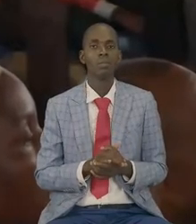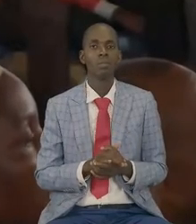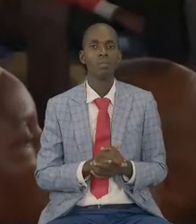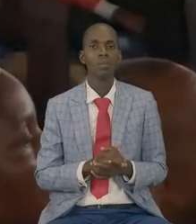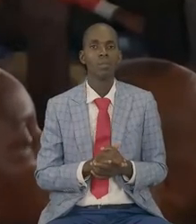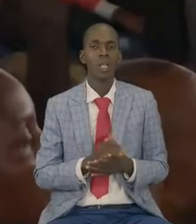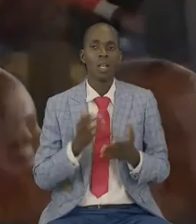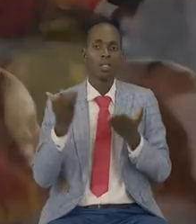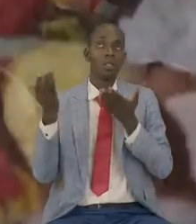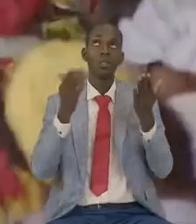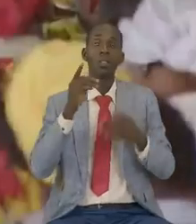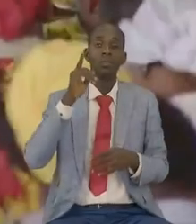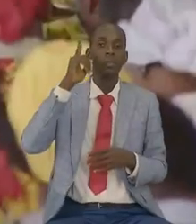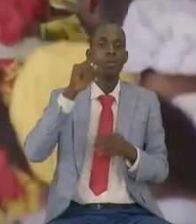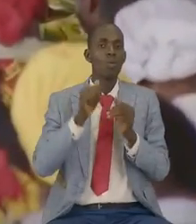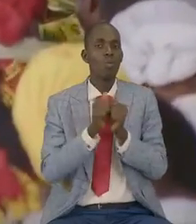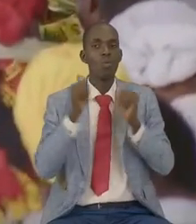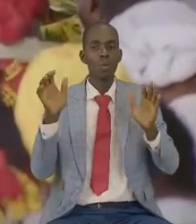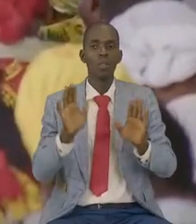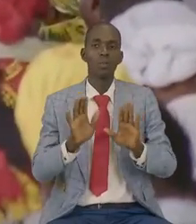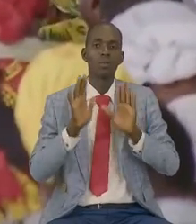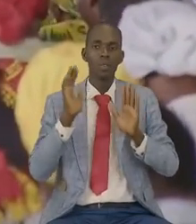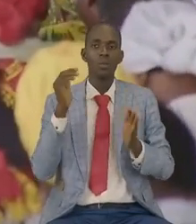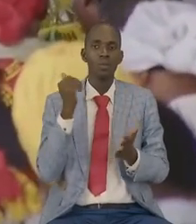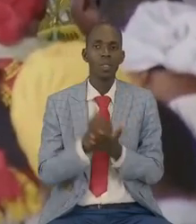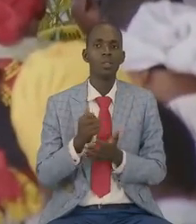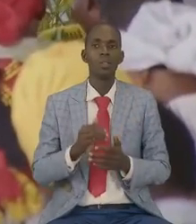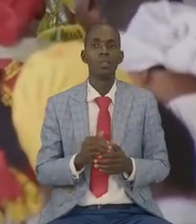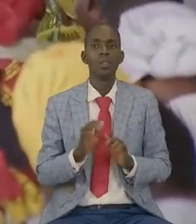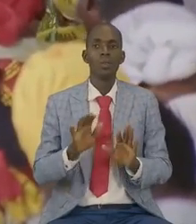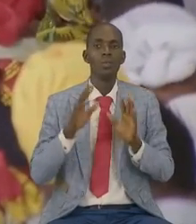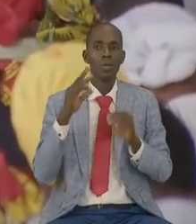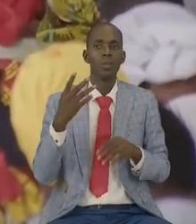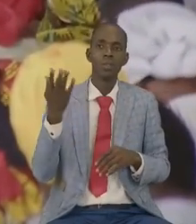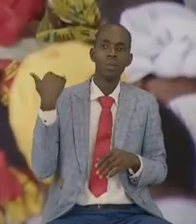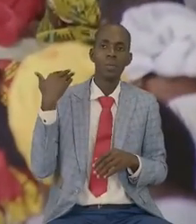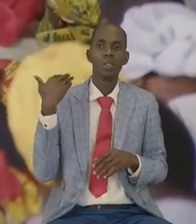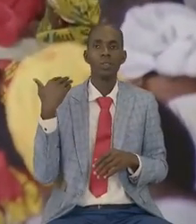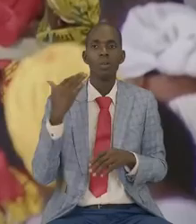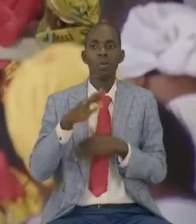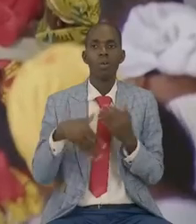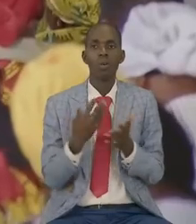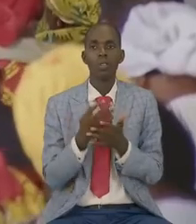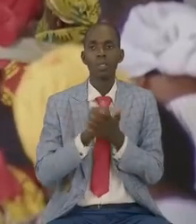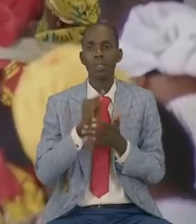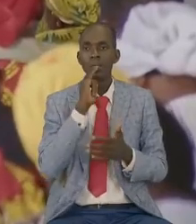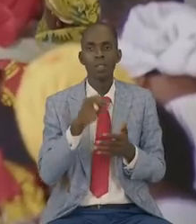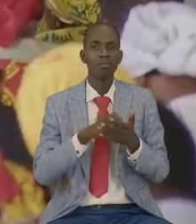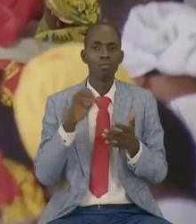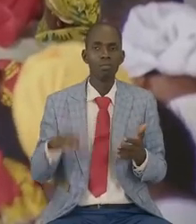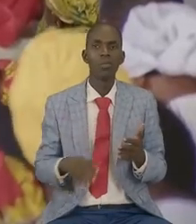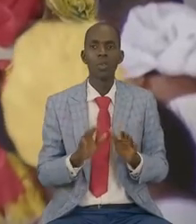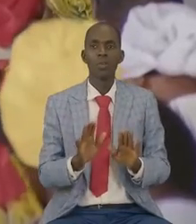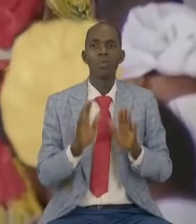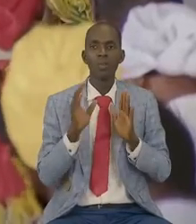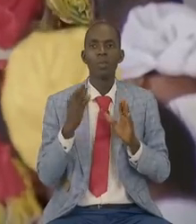Serve him without fear. Fear of the past, All that is forgiven. Fear of